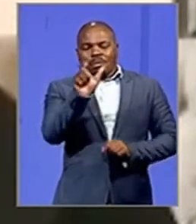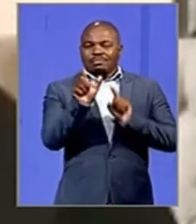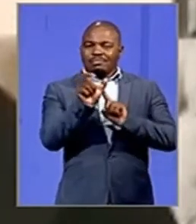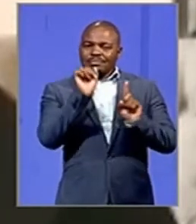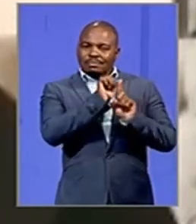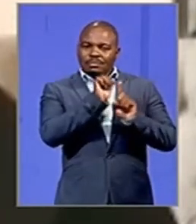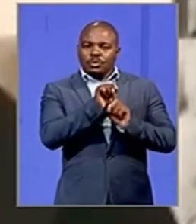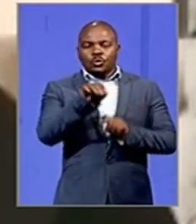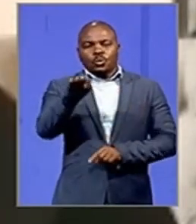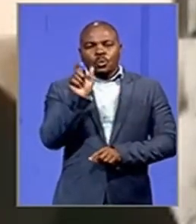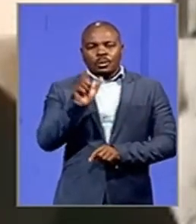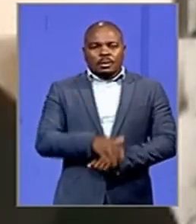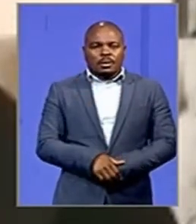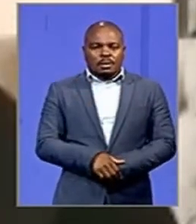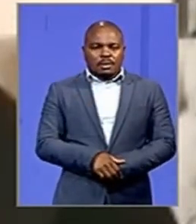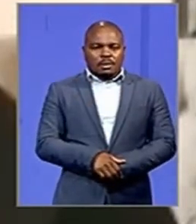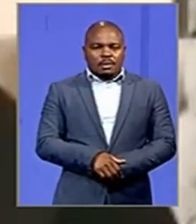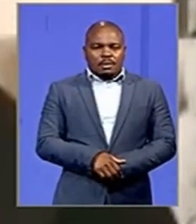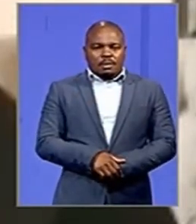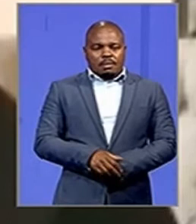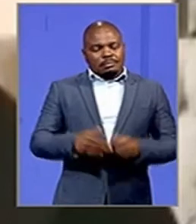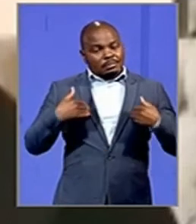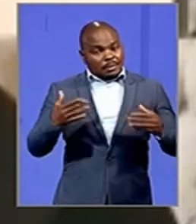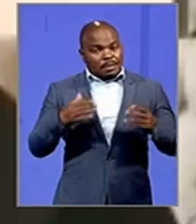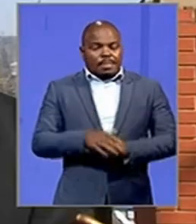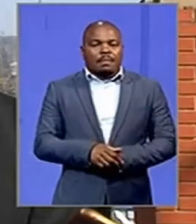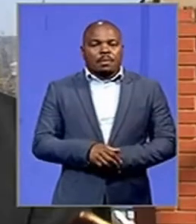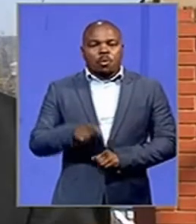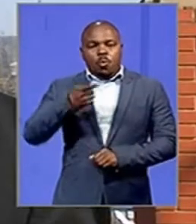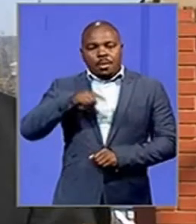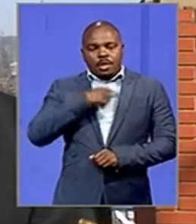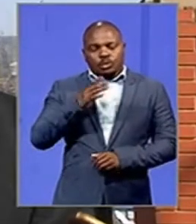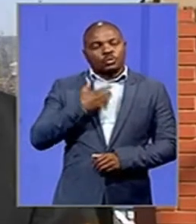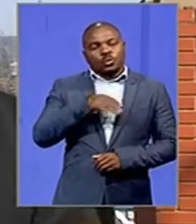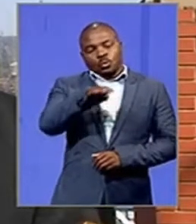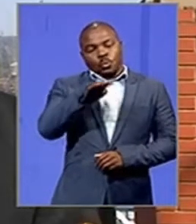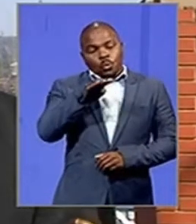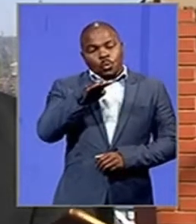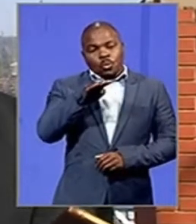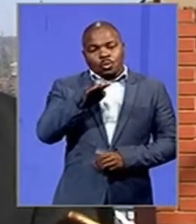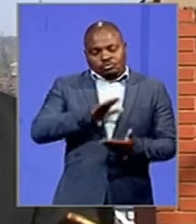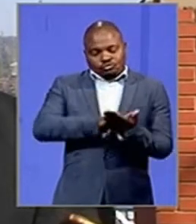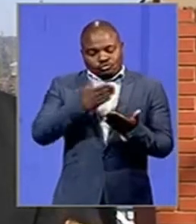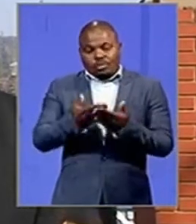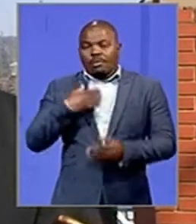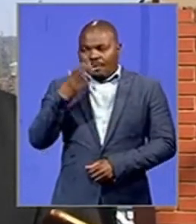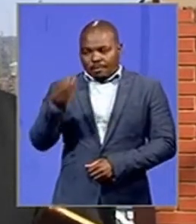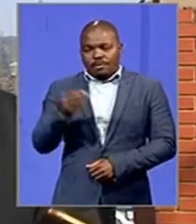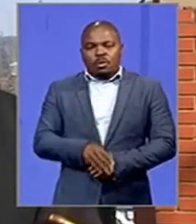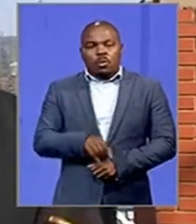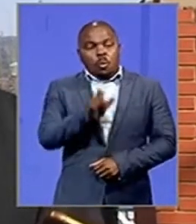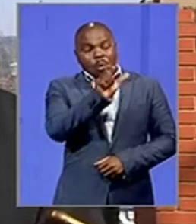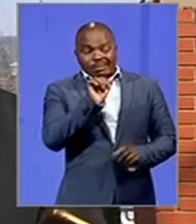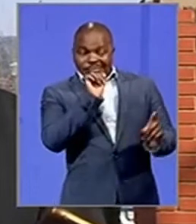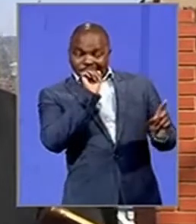šomišitšego la seZulu. We have had a translator of Zulu, and we are convinced that the words that